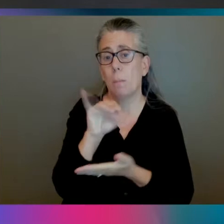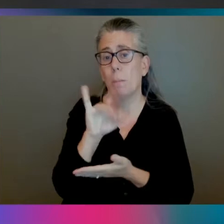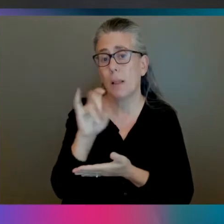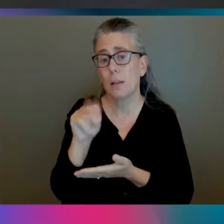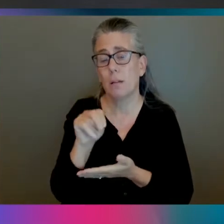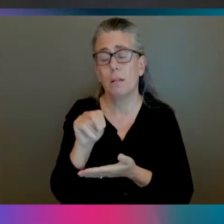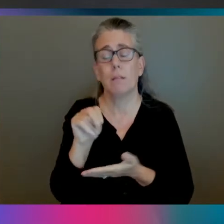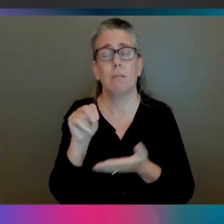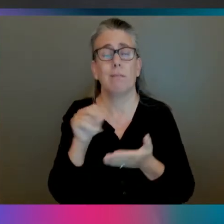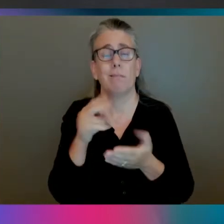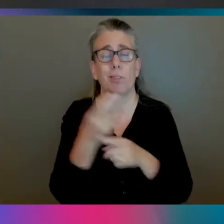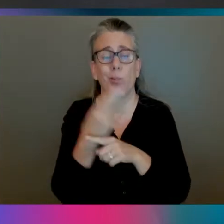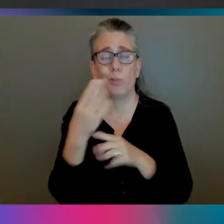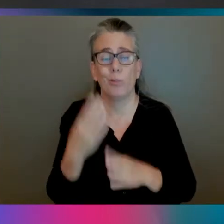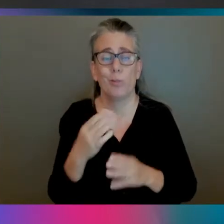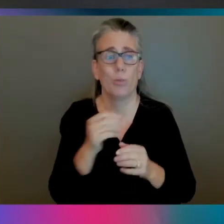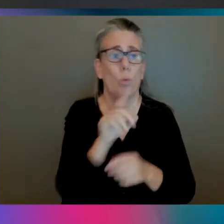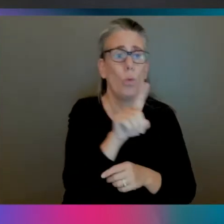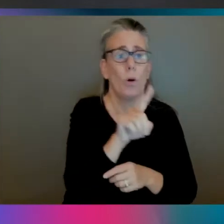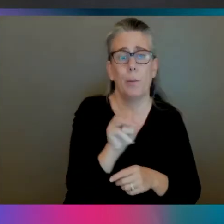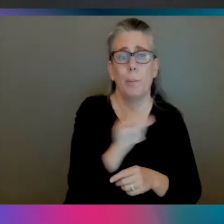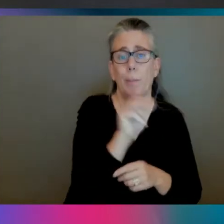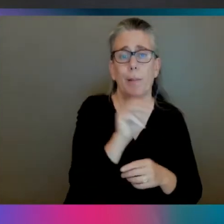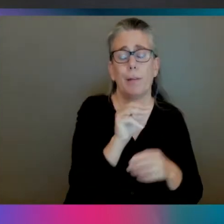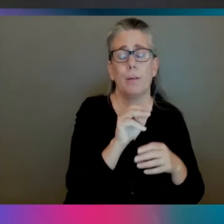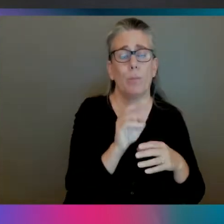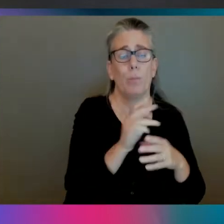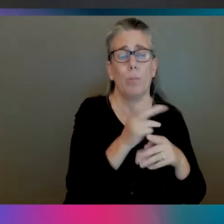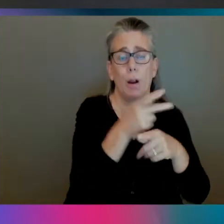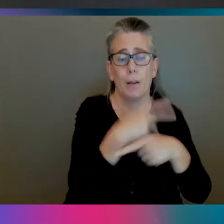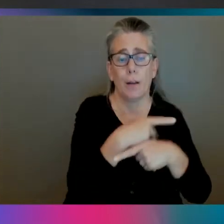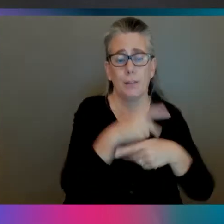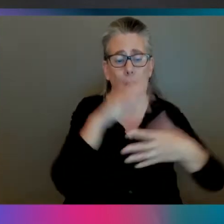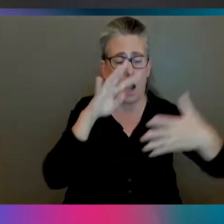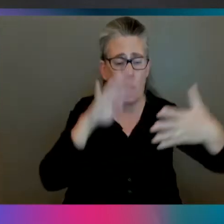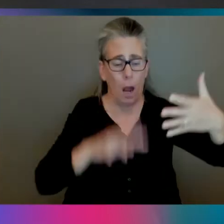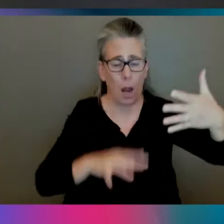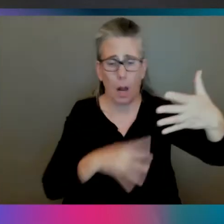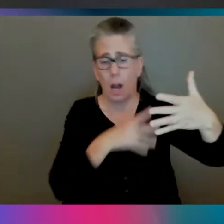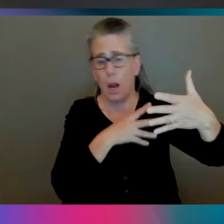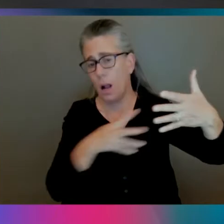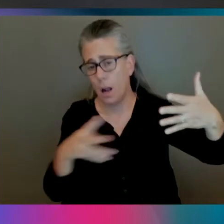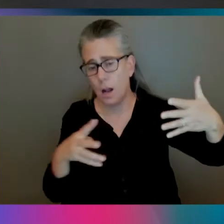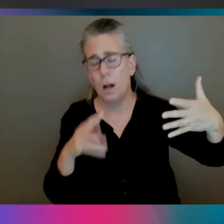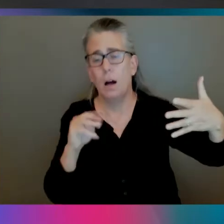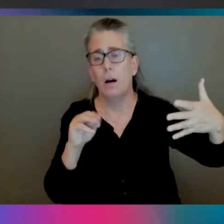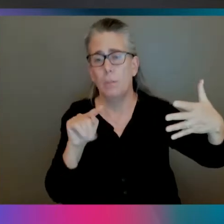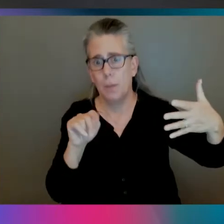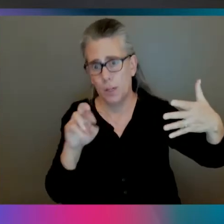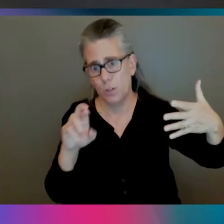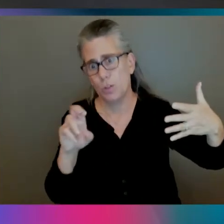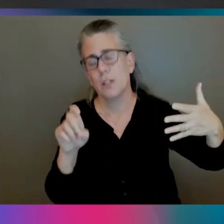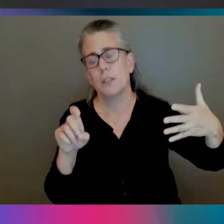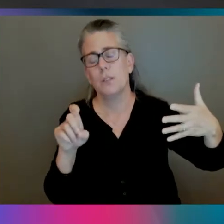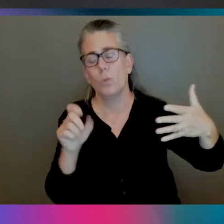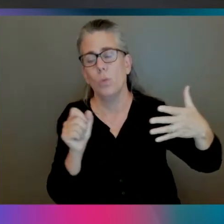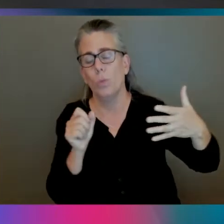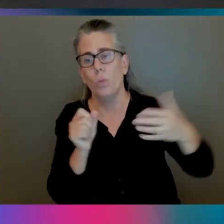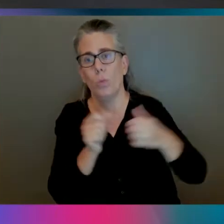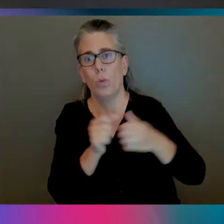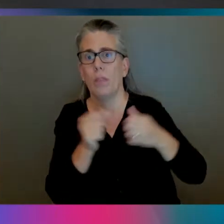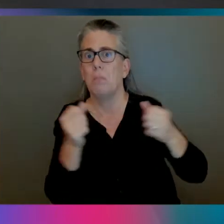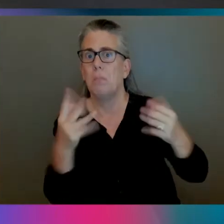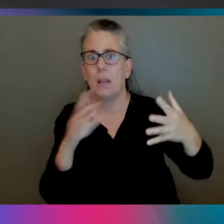together into the user item matrix, that's going to be one really big matrix with a bunch of things that were blank at the time